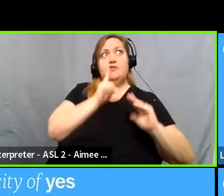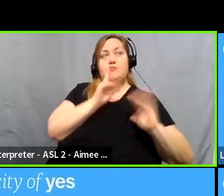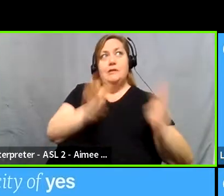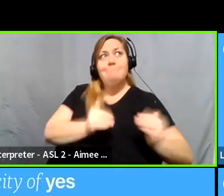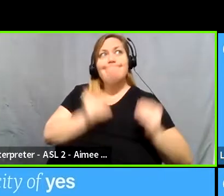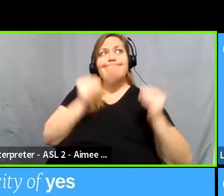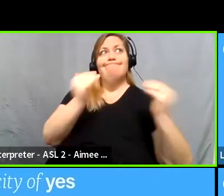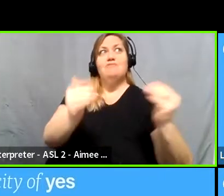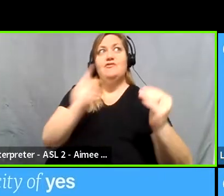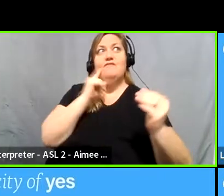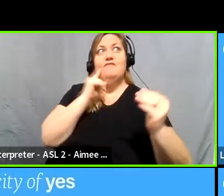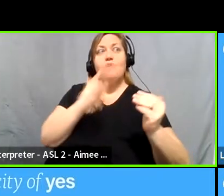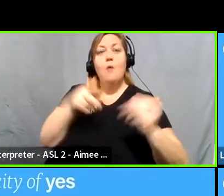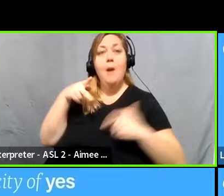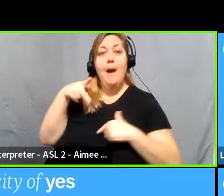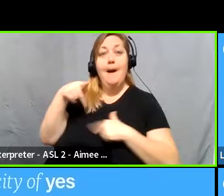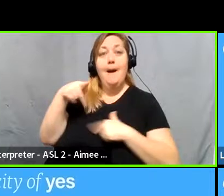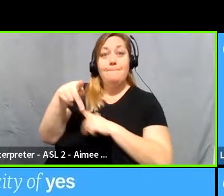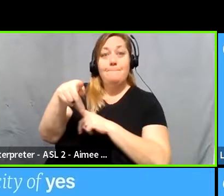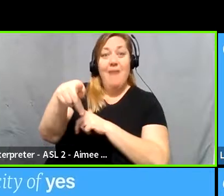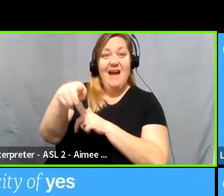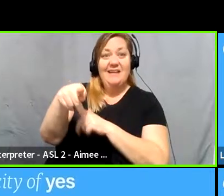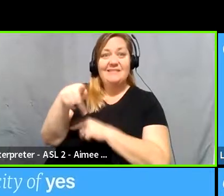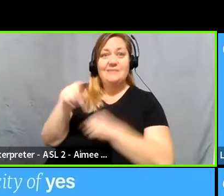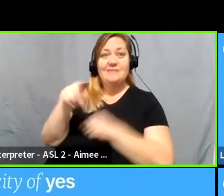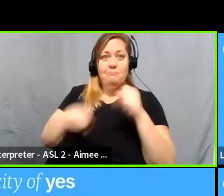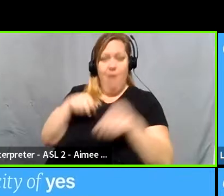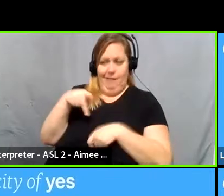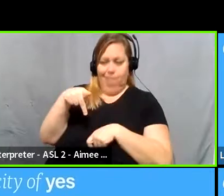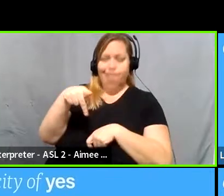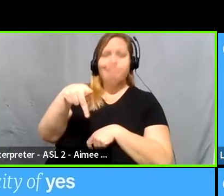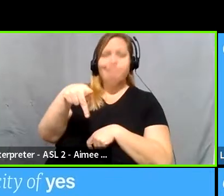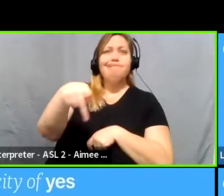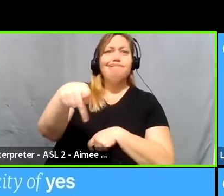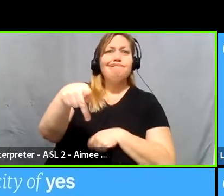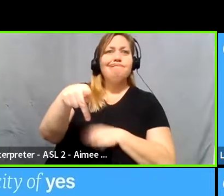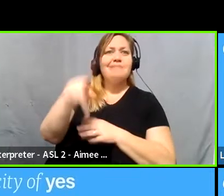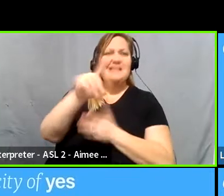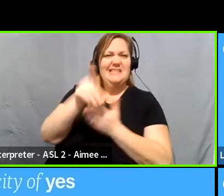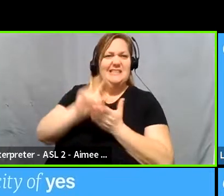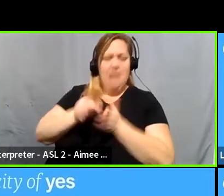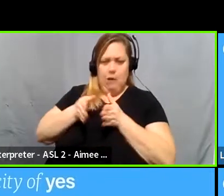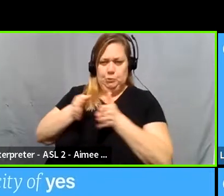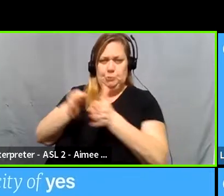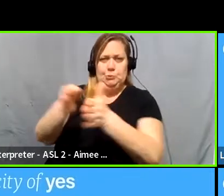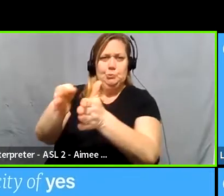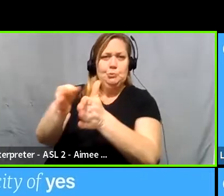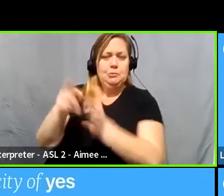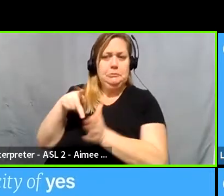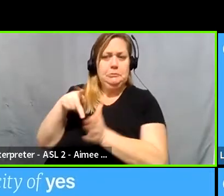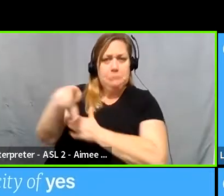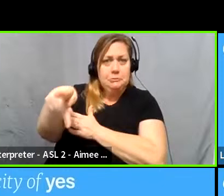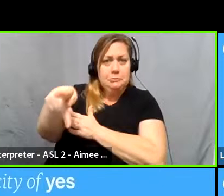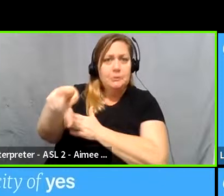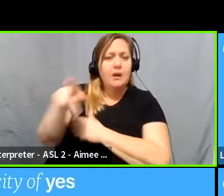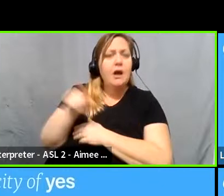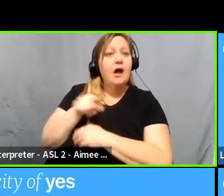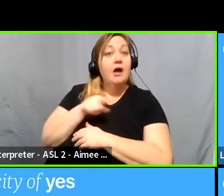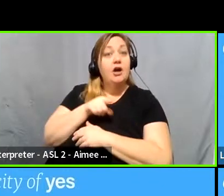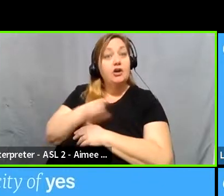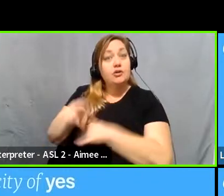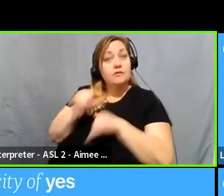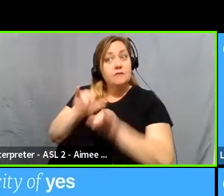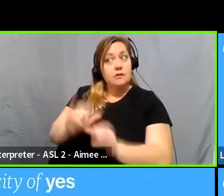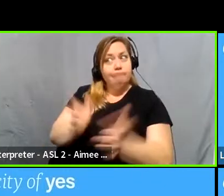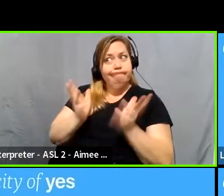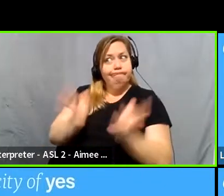you know, bike lanes and things like that. currently the bus redesign that the NTA is doing. Are you guys in talk with